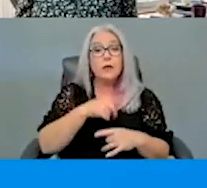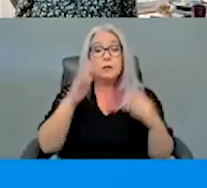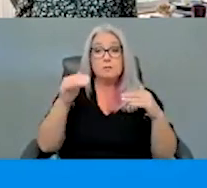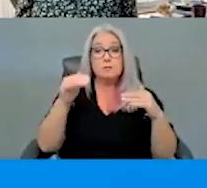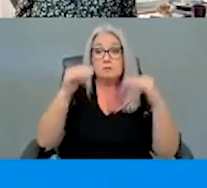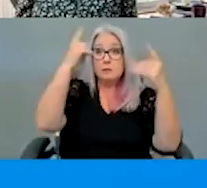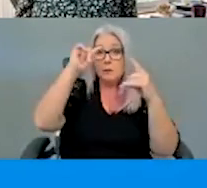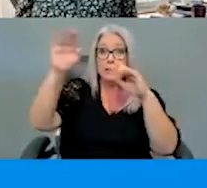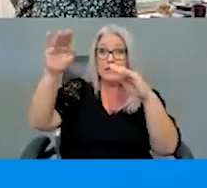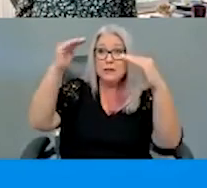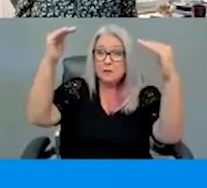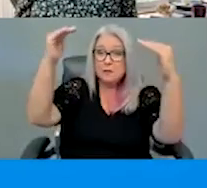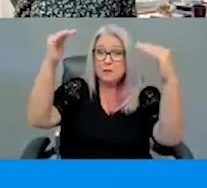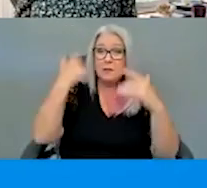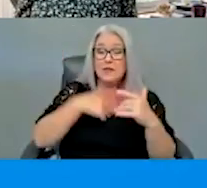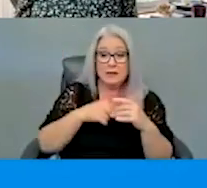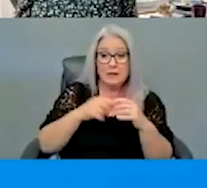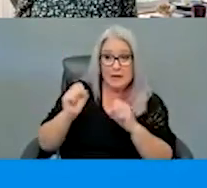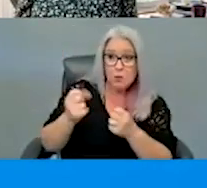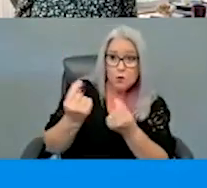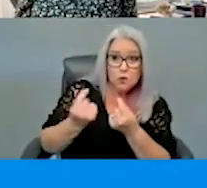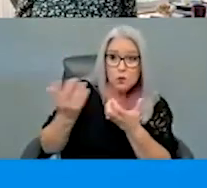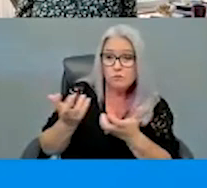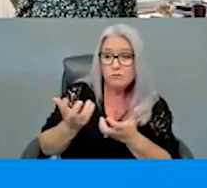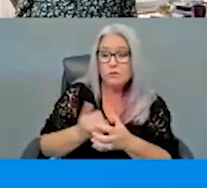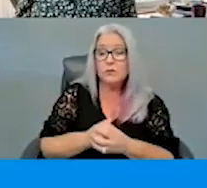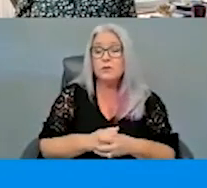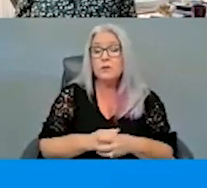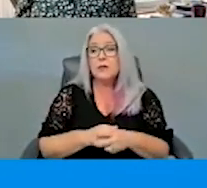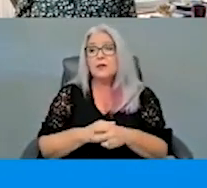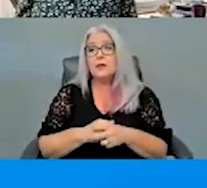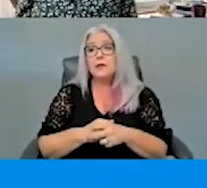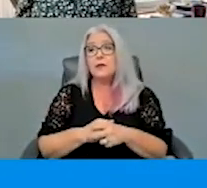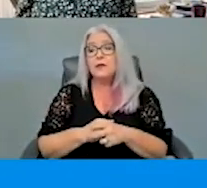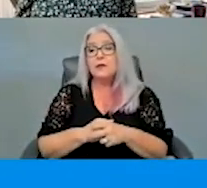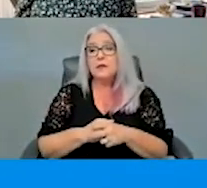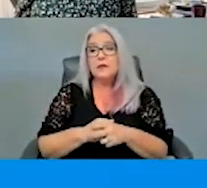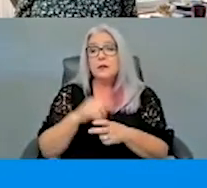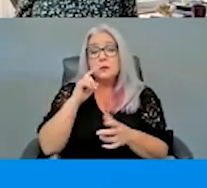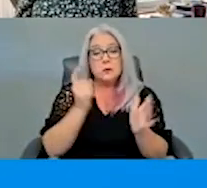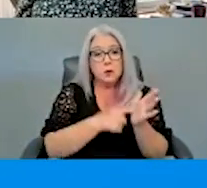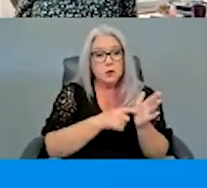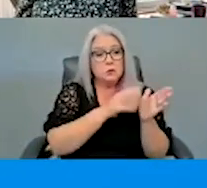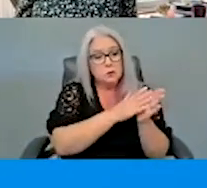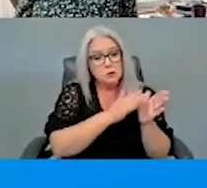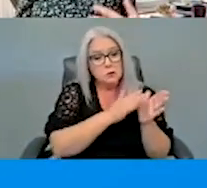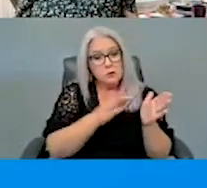with disabilities and what they're able to do, we find that throughout the course of their med school training,